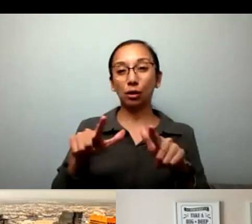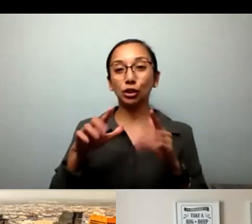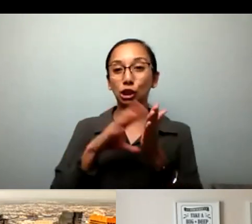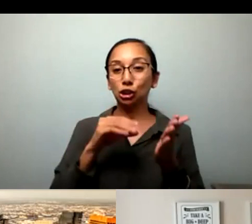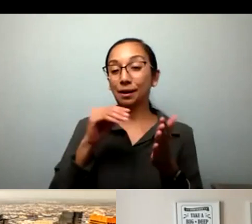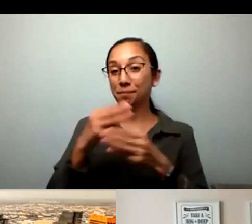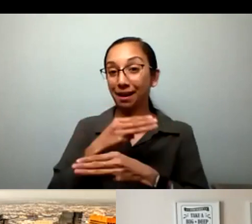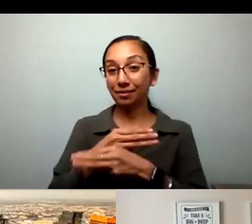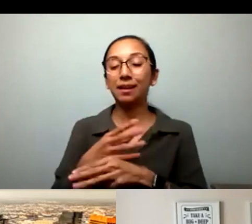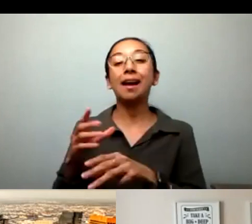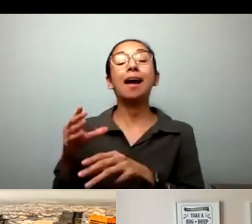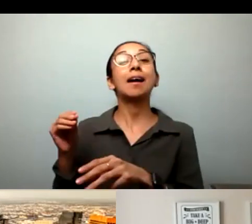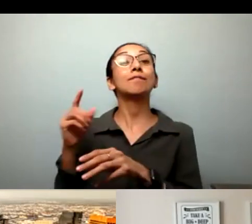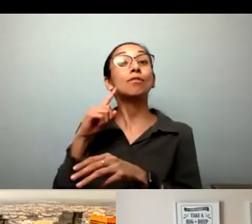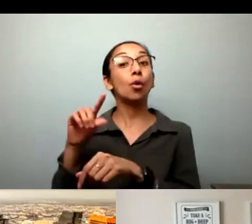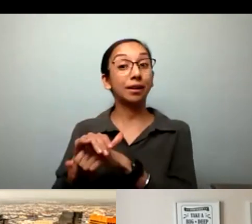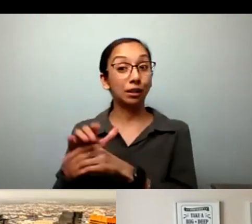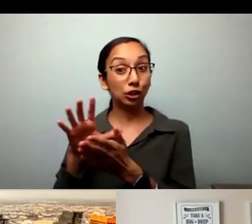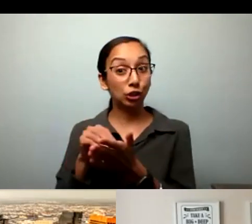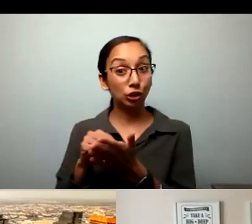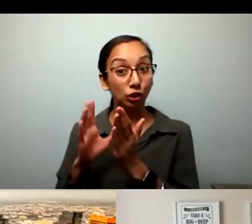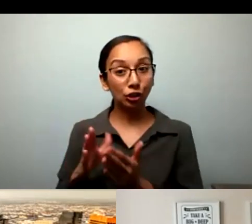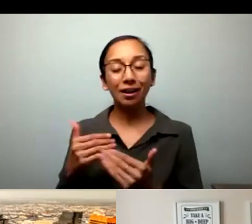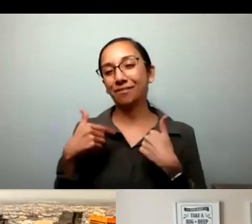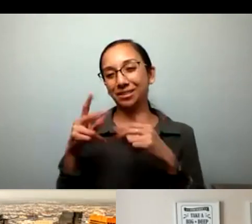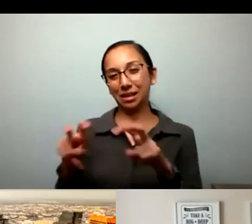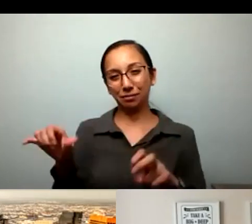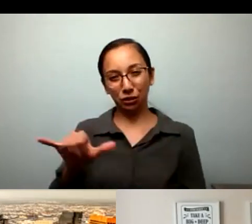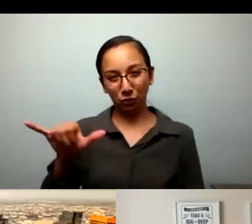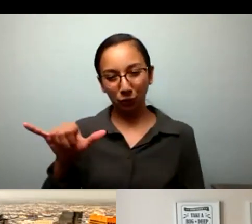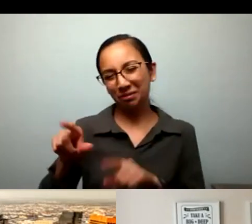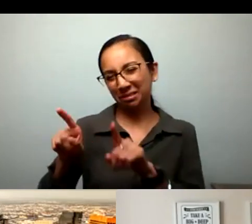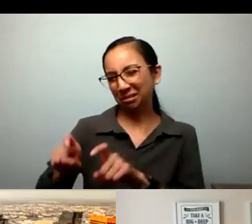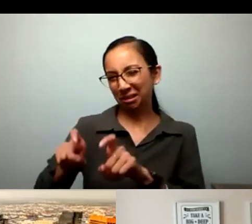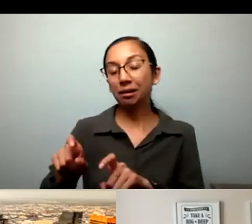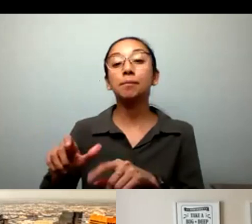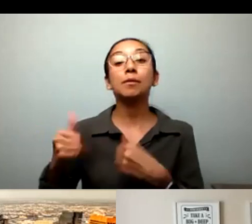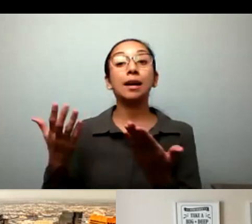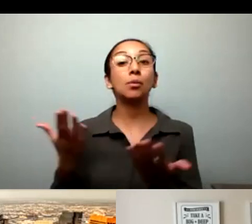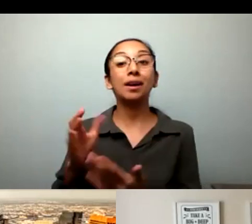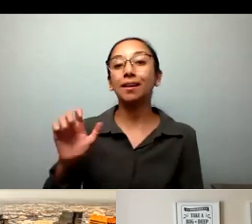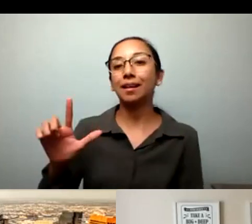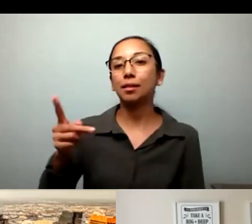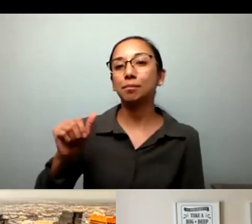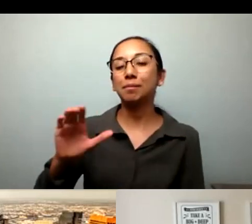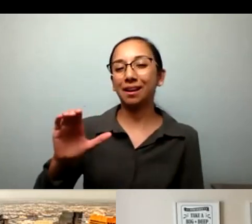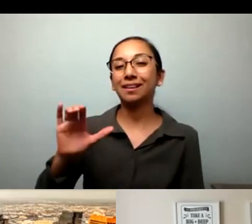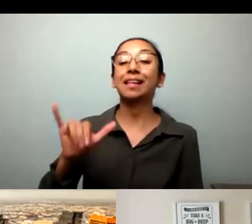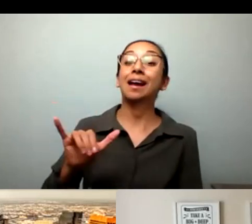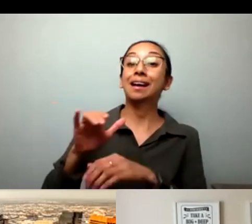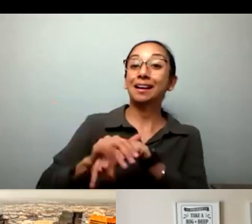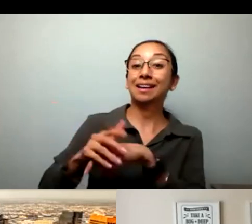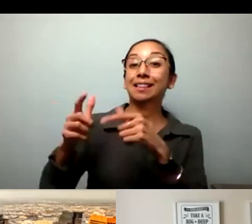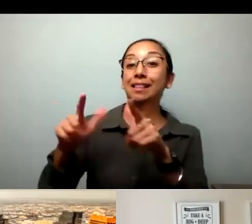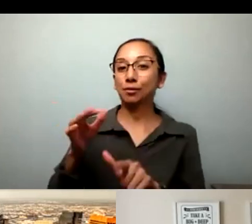And then, of course, for our English learners, we also have assessments as well. We are giving the LPAC now, which stands for English Language Proficiency